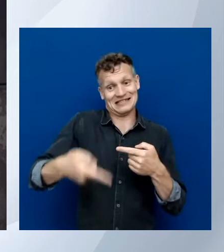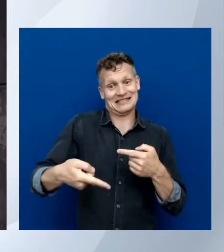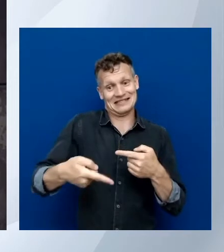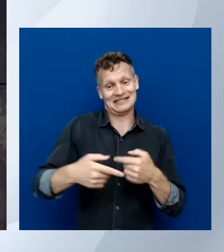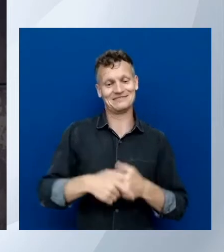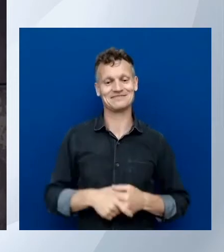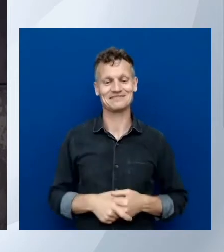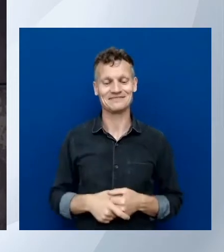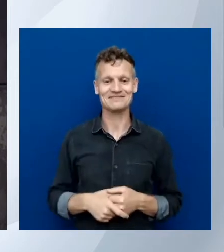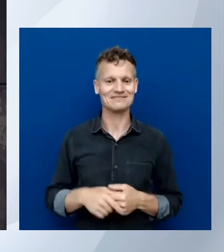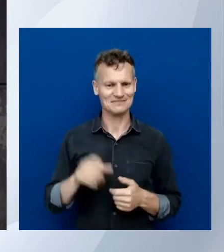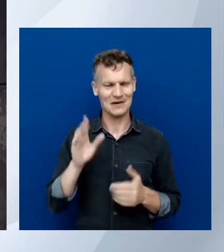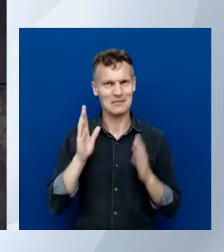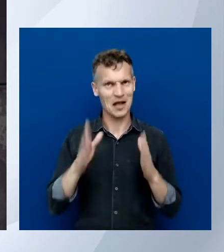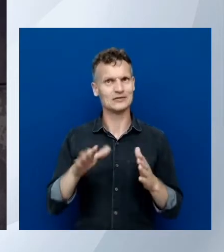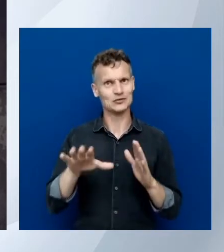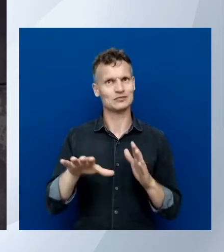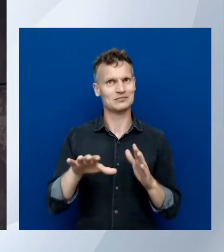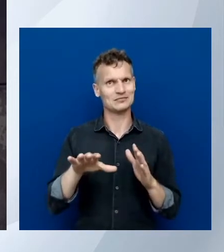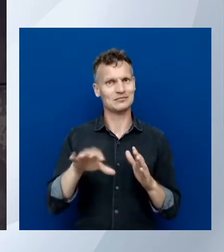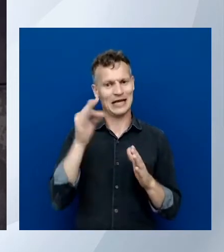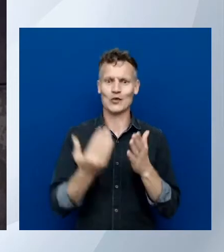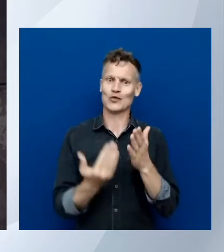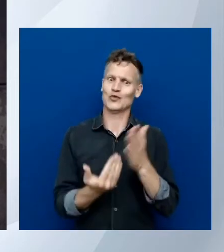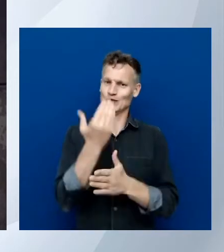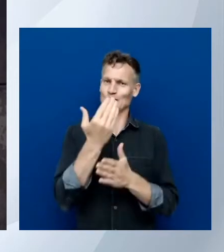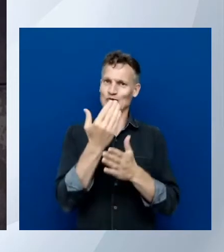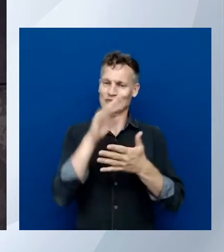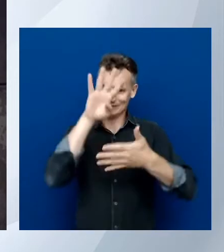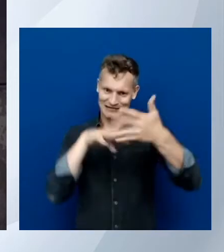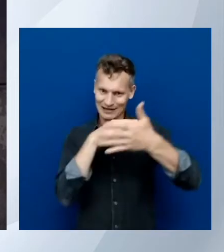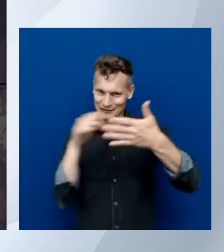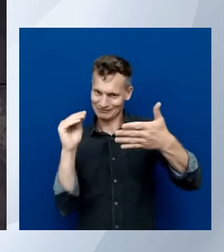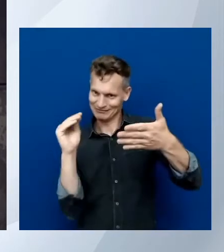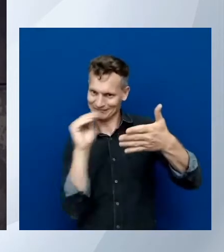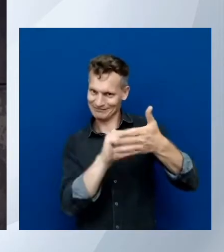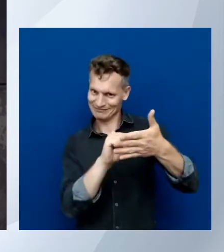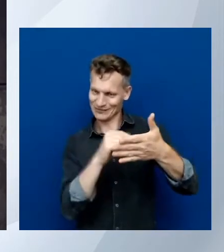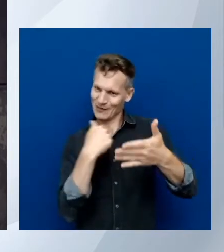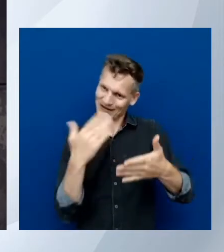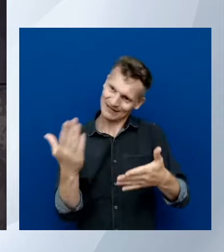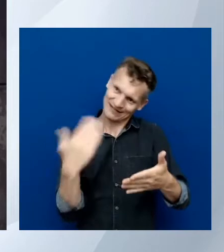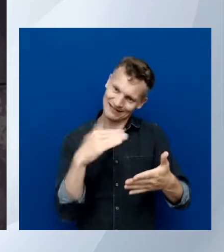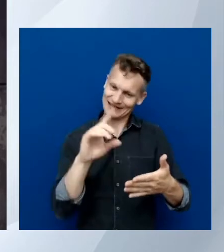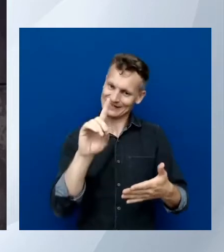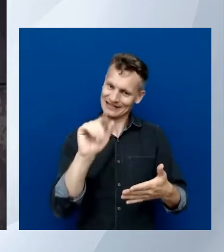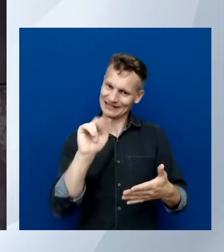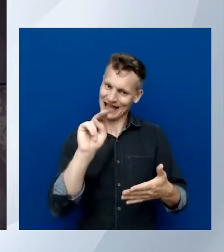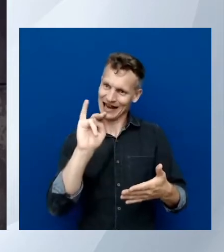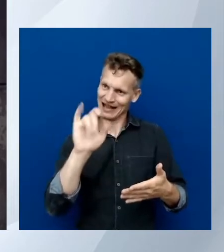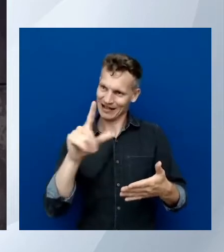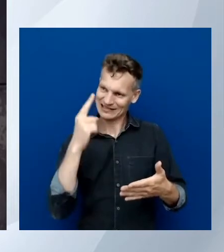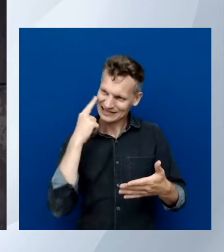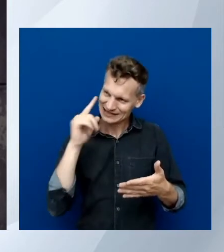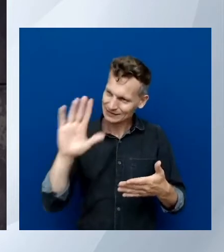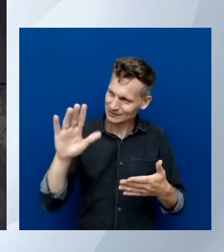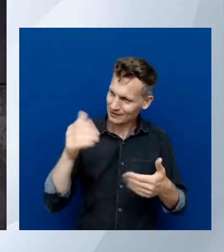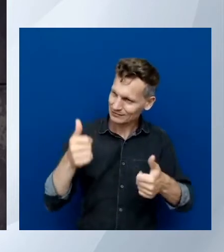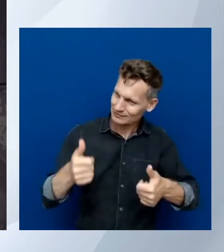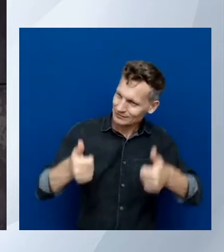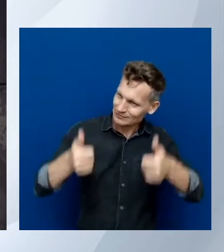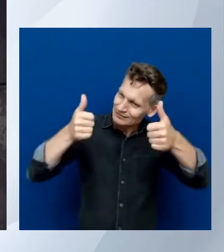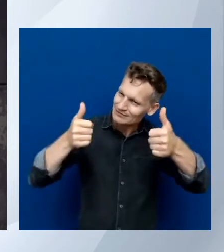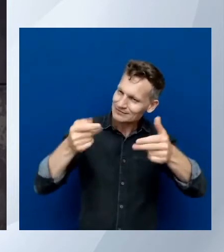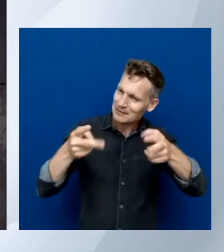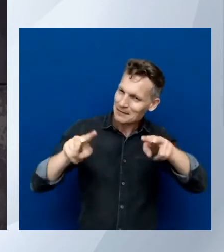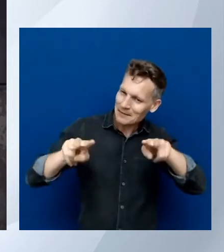date very soon, so we can challenge Daniel on this skill as well. Okay. Let's do that.